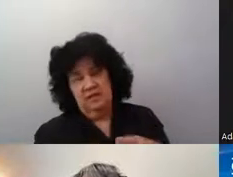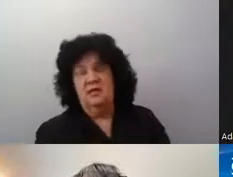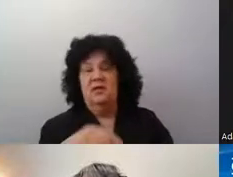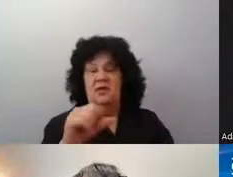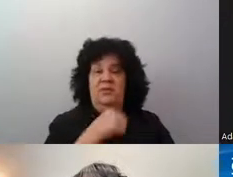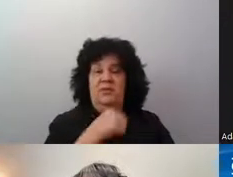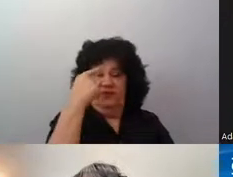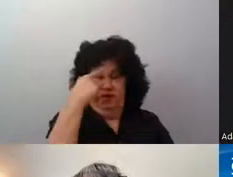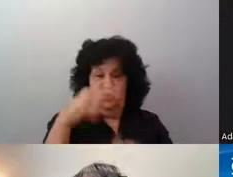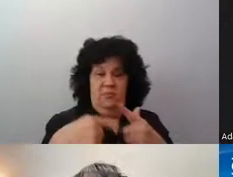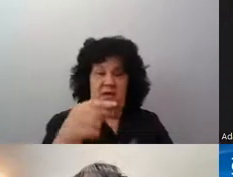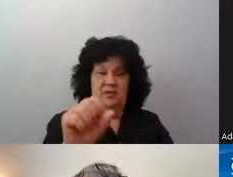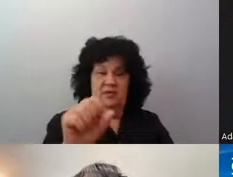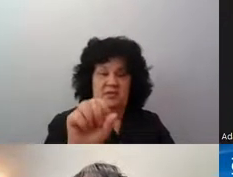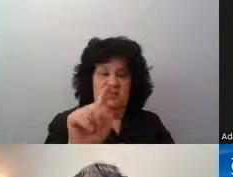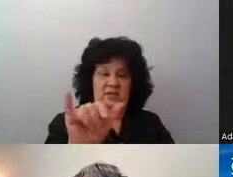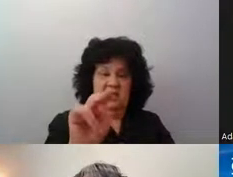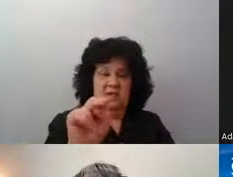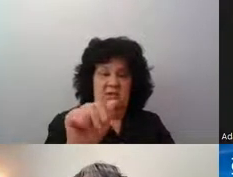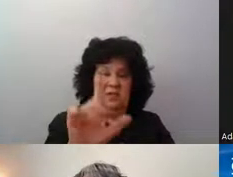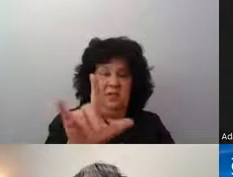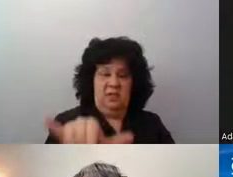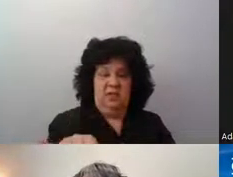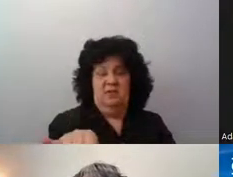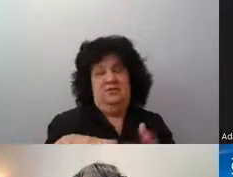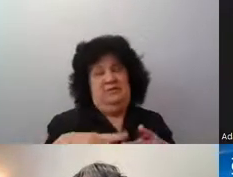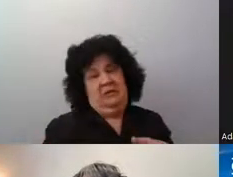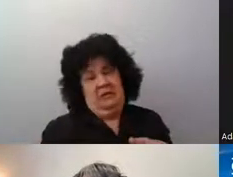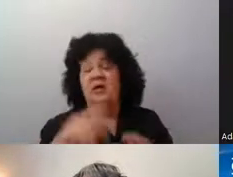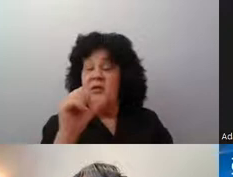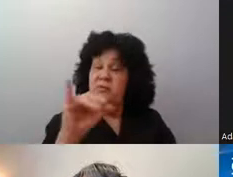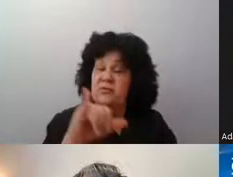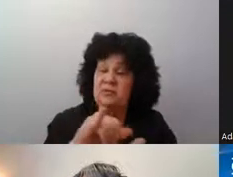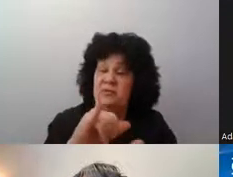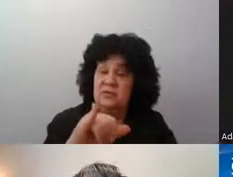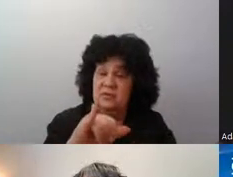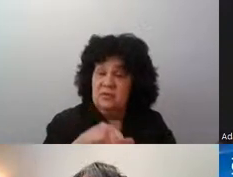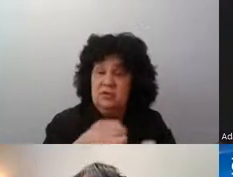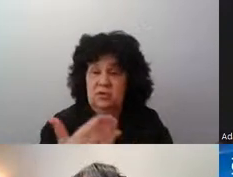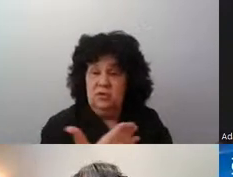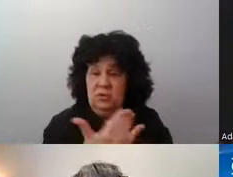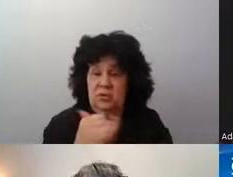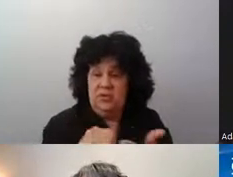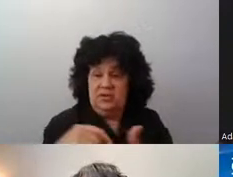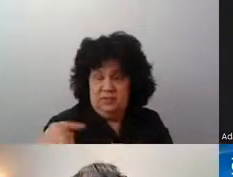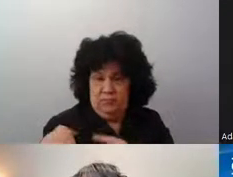or any of the other roles when we're doing business. So that's something recent that has been done there. The